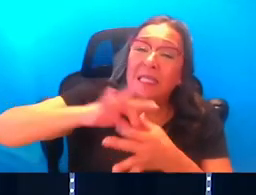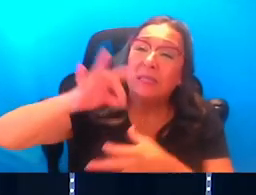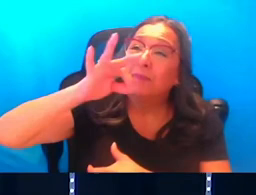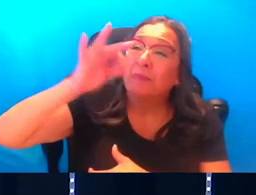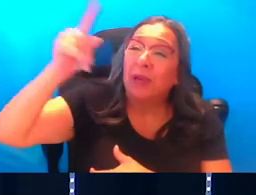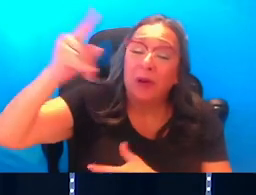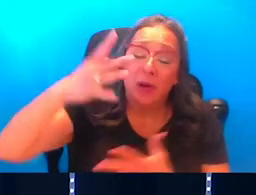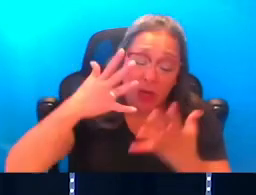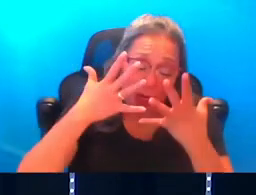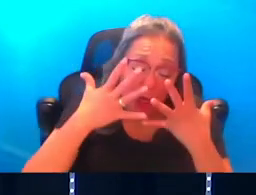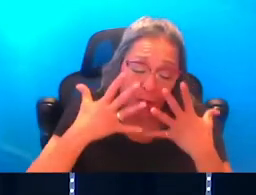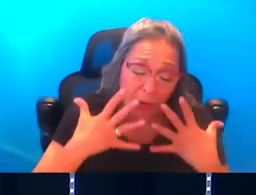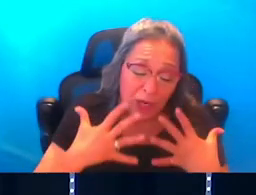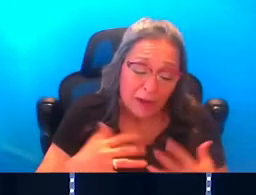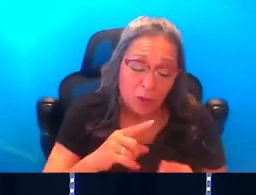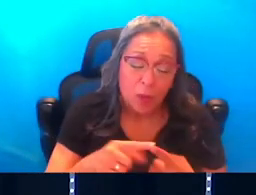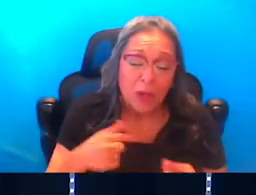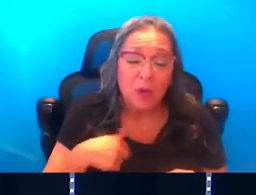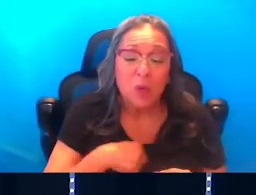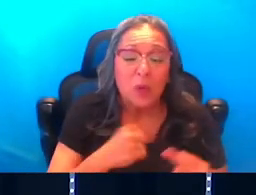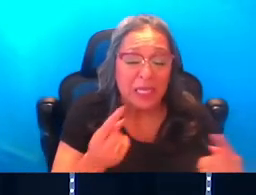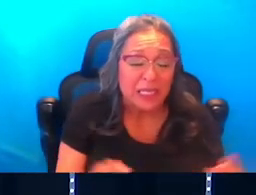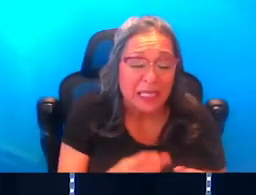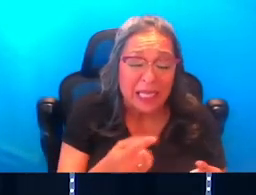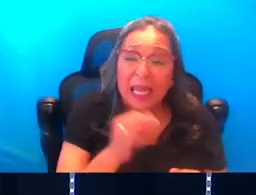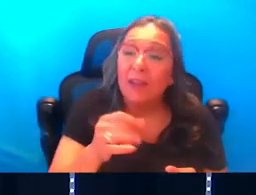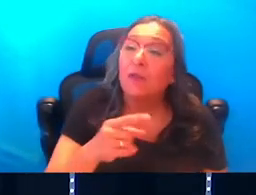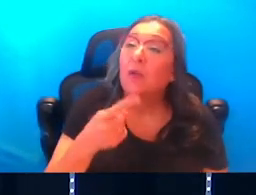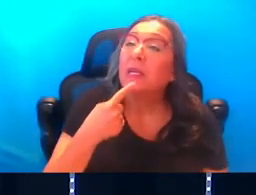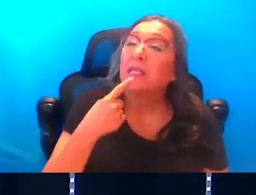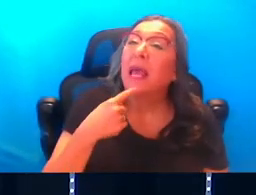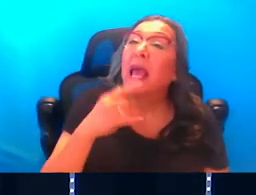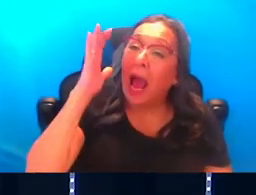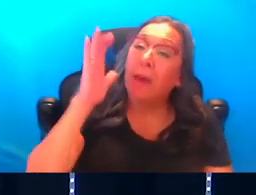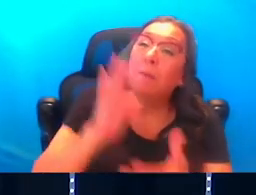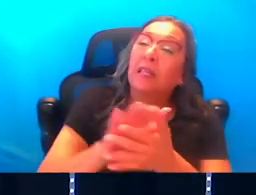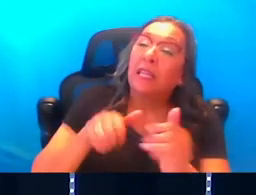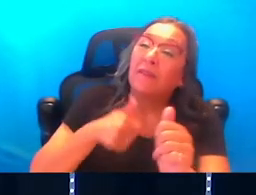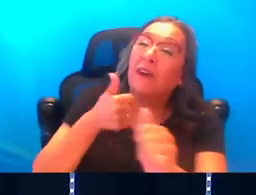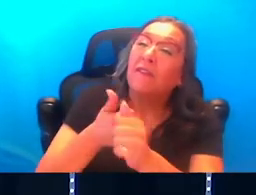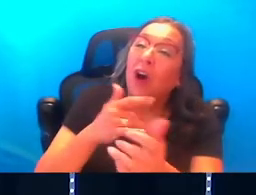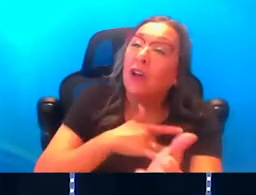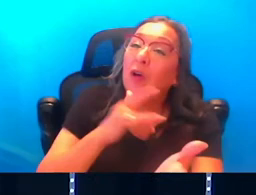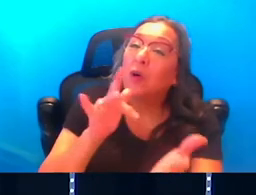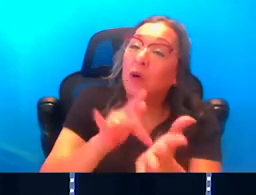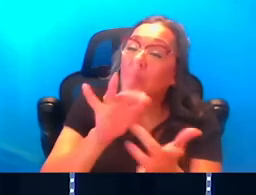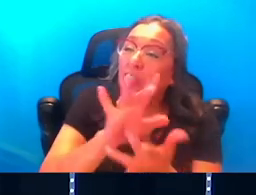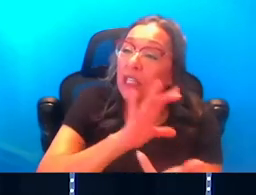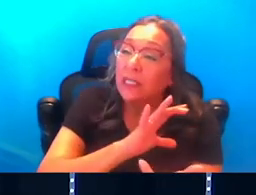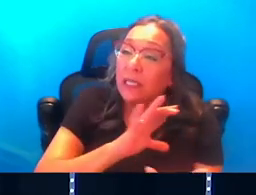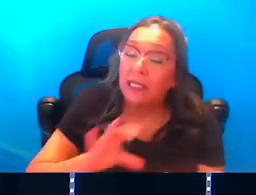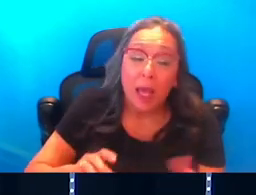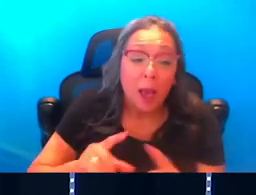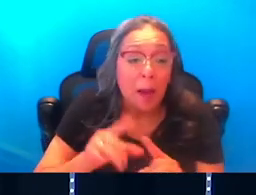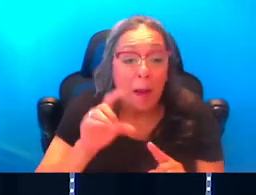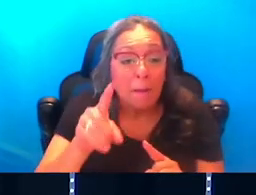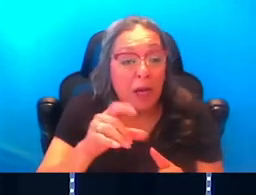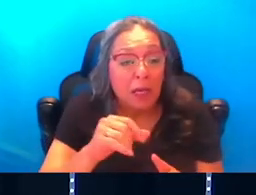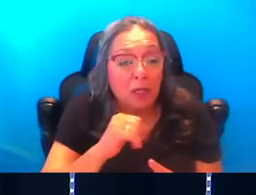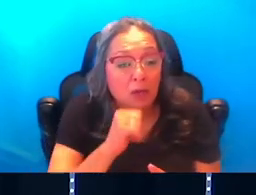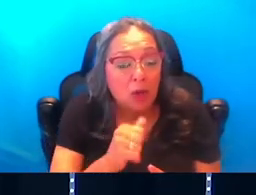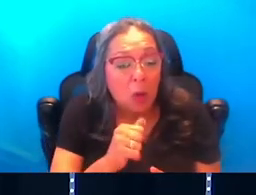Jesus Christ follower, and then we don't live as Jesus Christ lives, it grieves the Holy Spirit. But I didn't